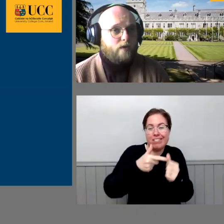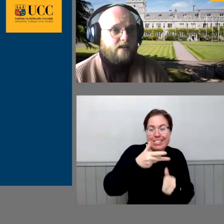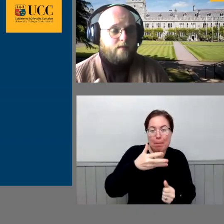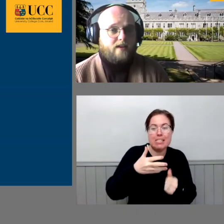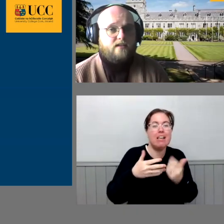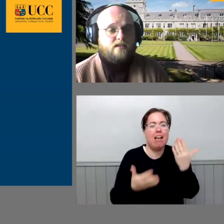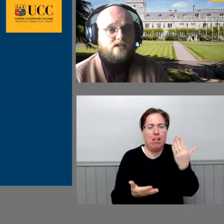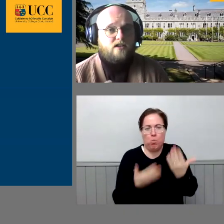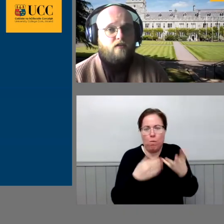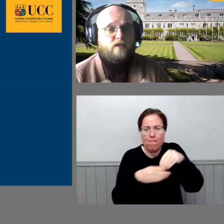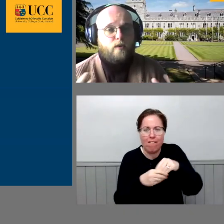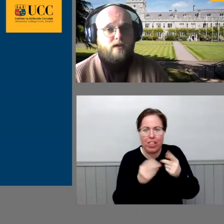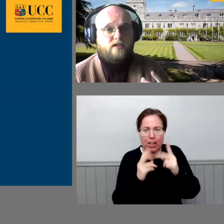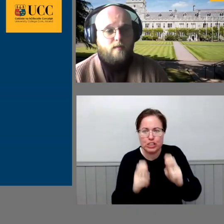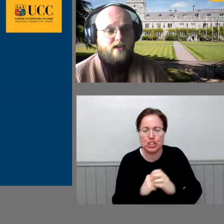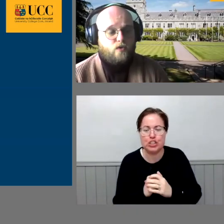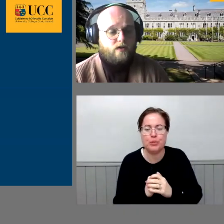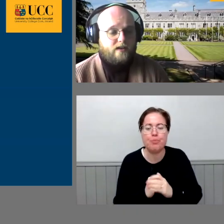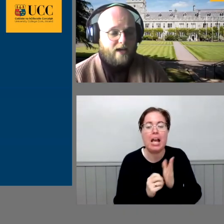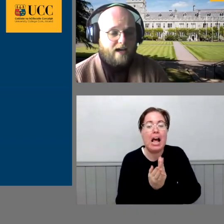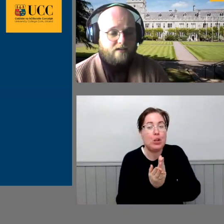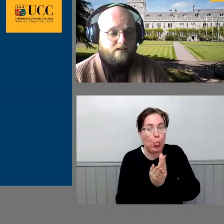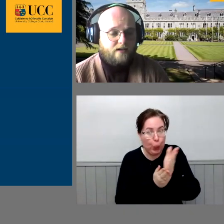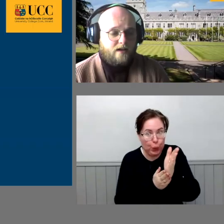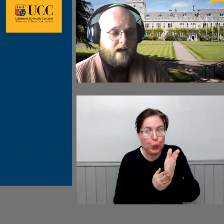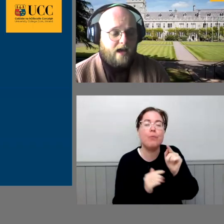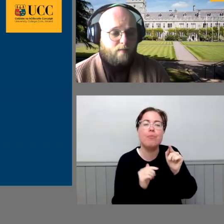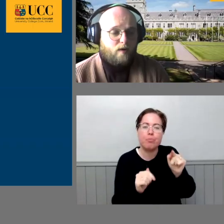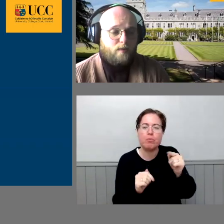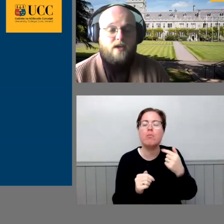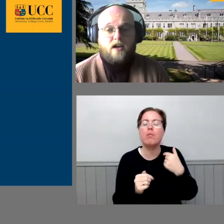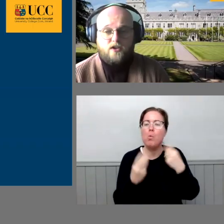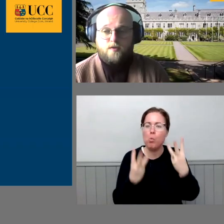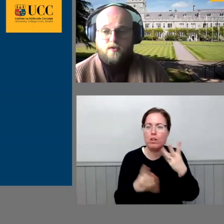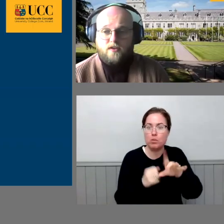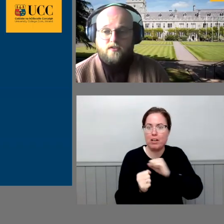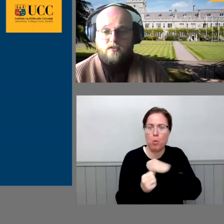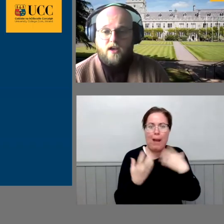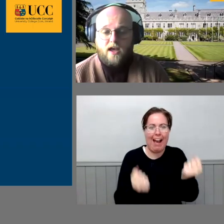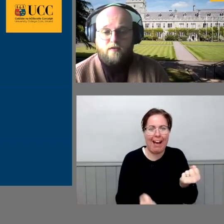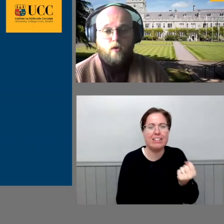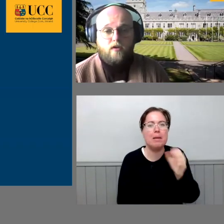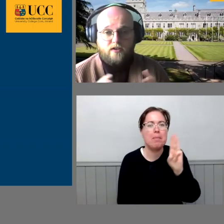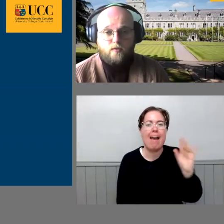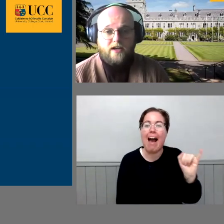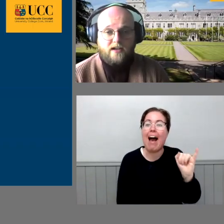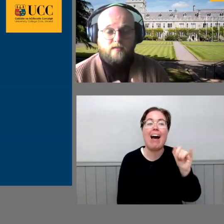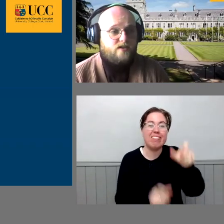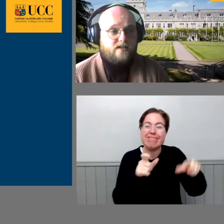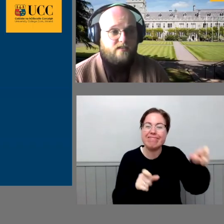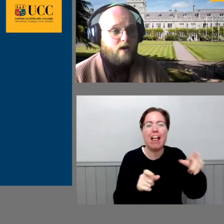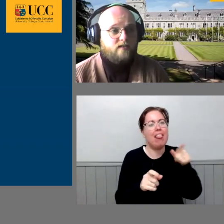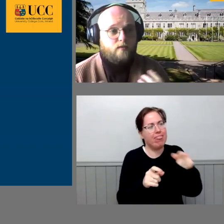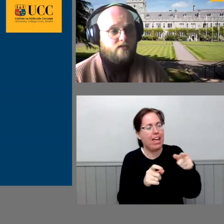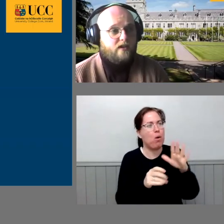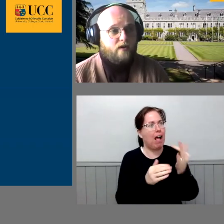I suppose within the methodology of it, we wanted to make sure that we had our PPI contributors foregrounded within as